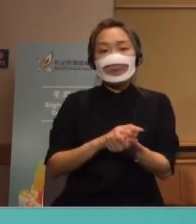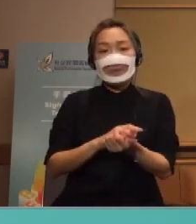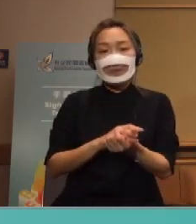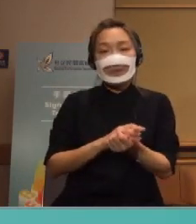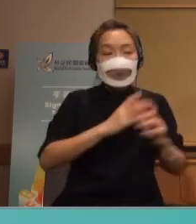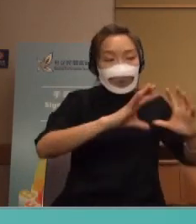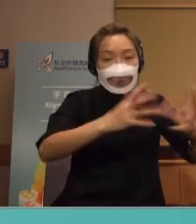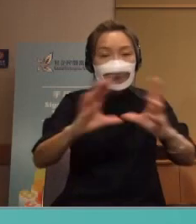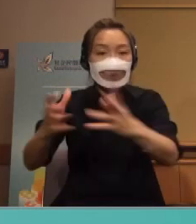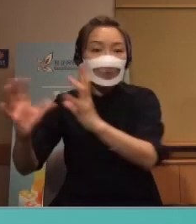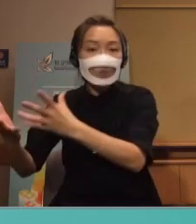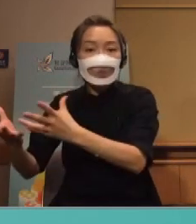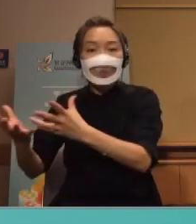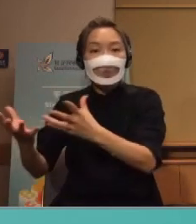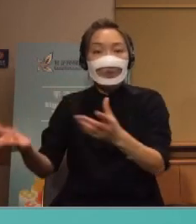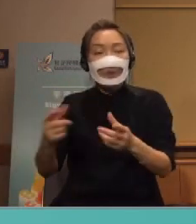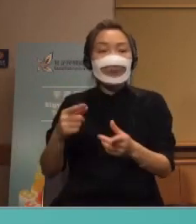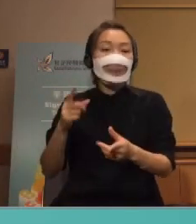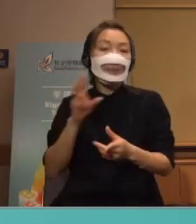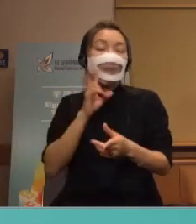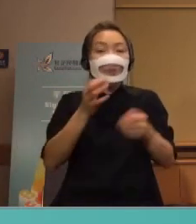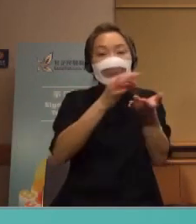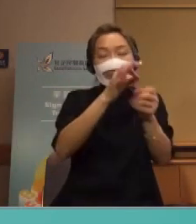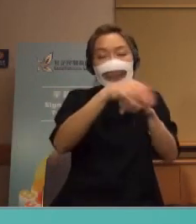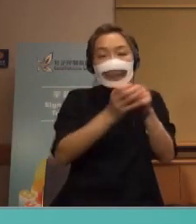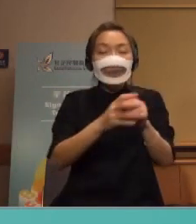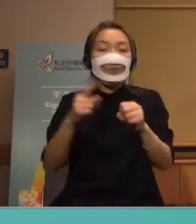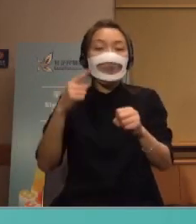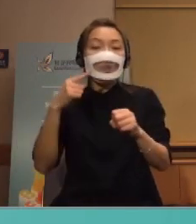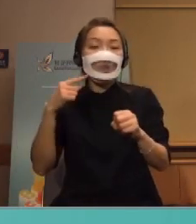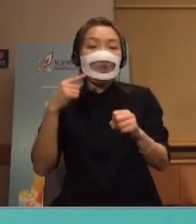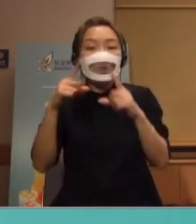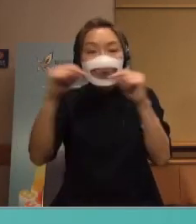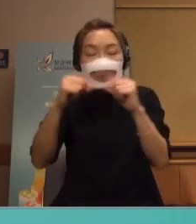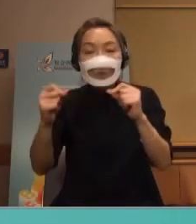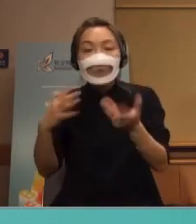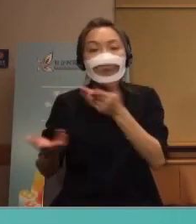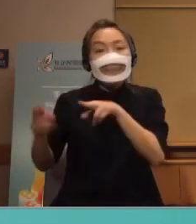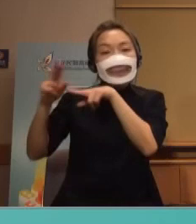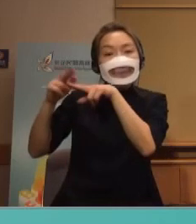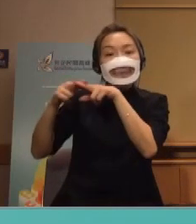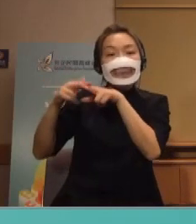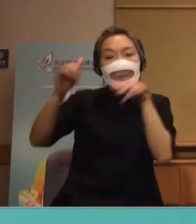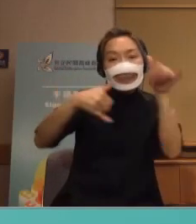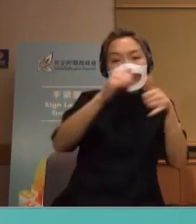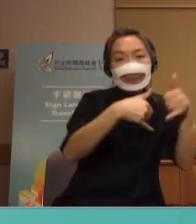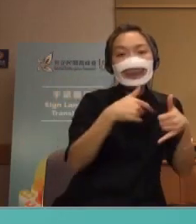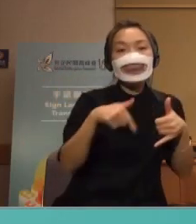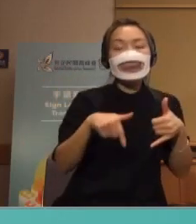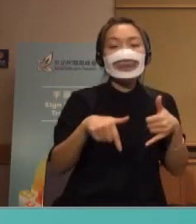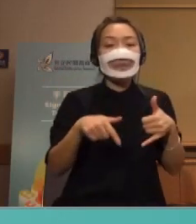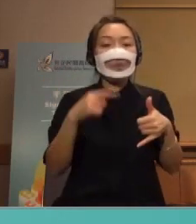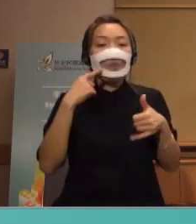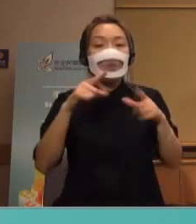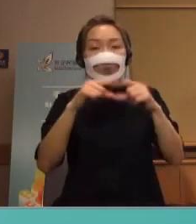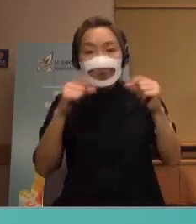of them from the different areas, right? And like Korea have KakaoTalk, Taiwan have Line. Then we start to realize, oh, there's